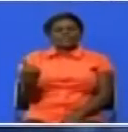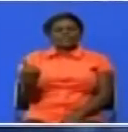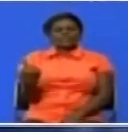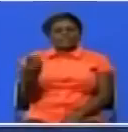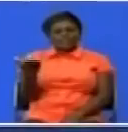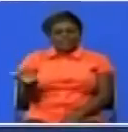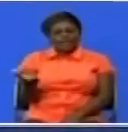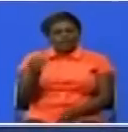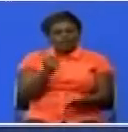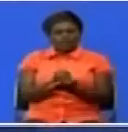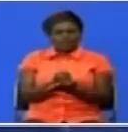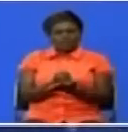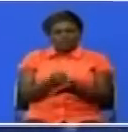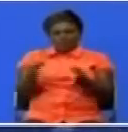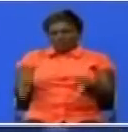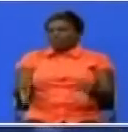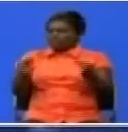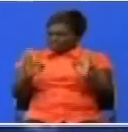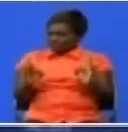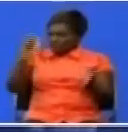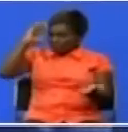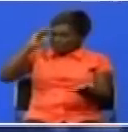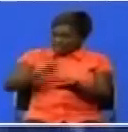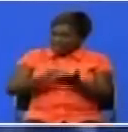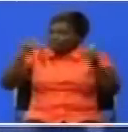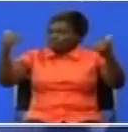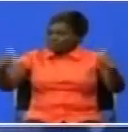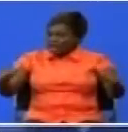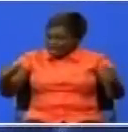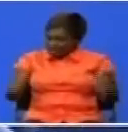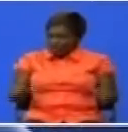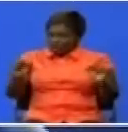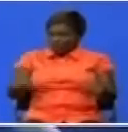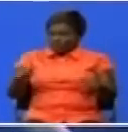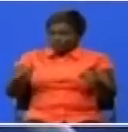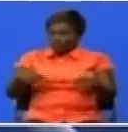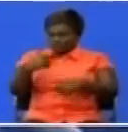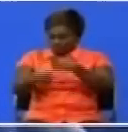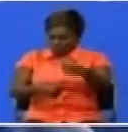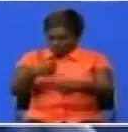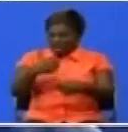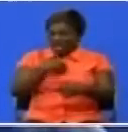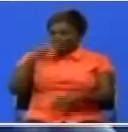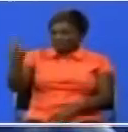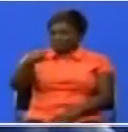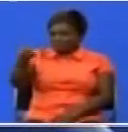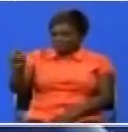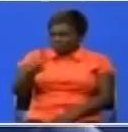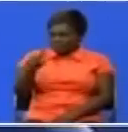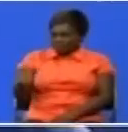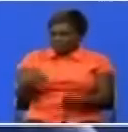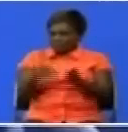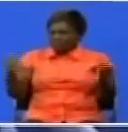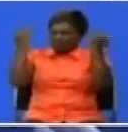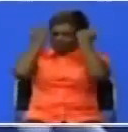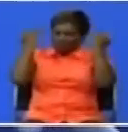was needed. Even the officers themselves have no belief that they can be able to sustain a credible charge before a court of law. And